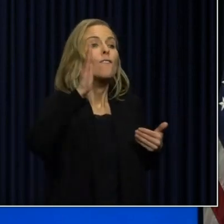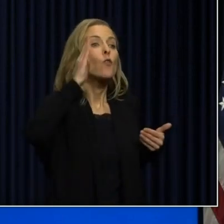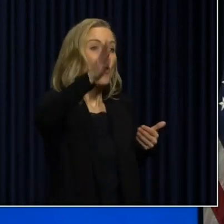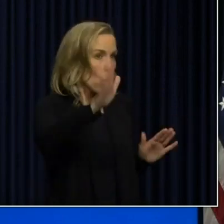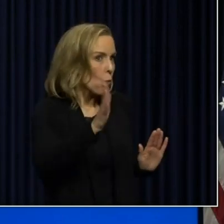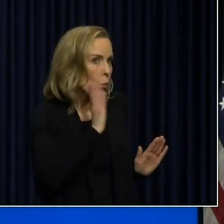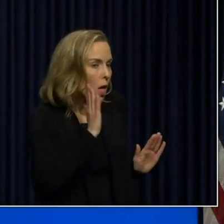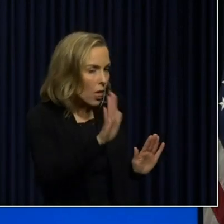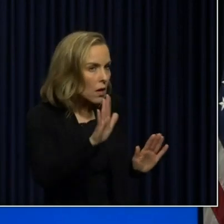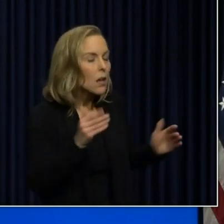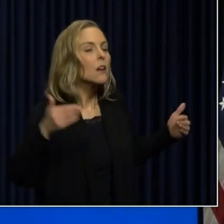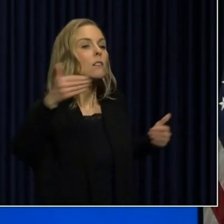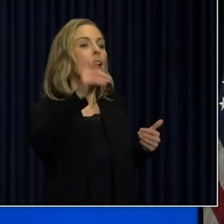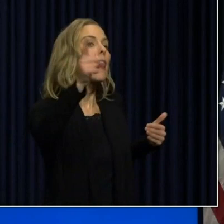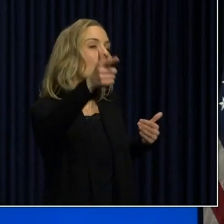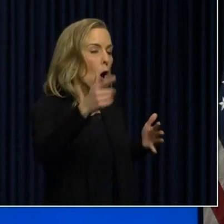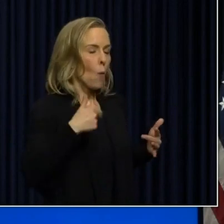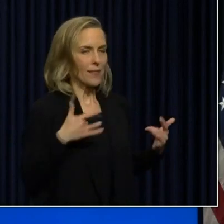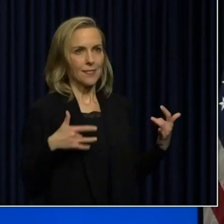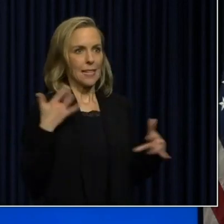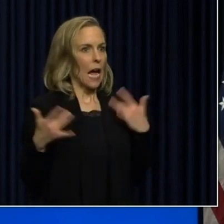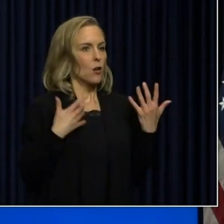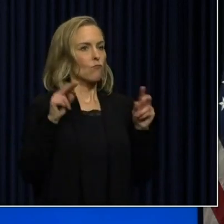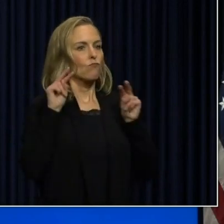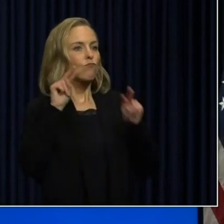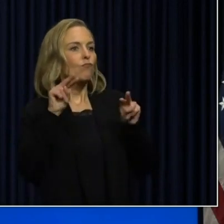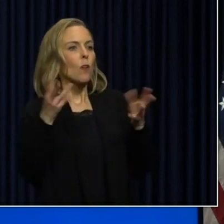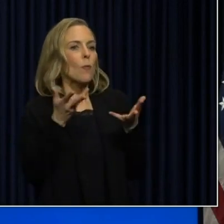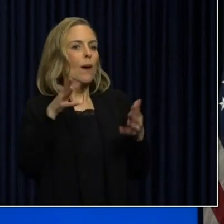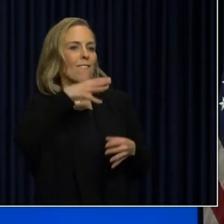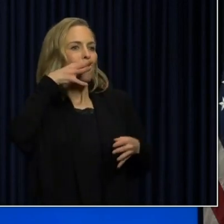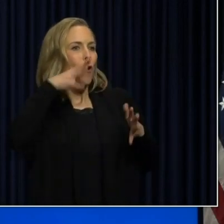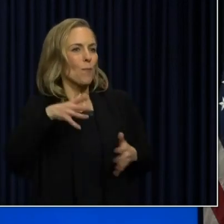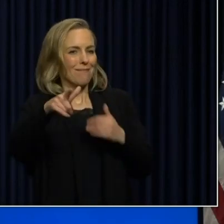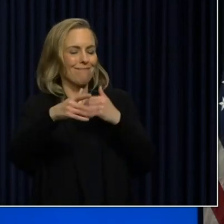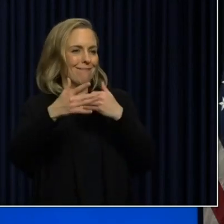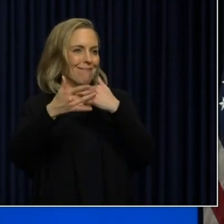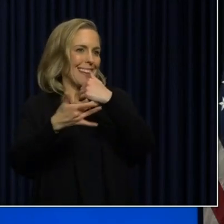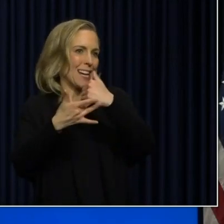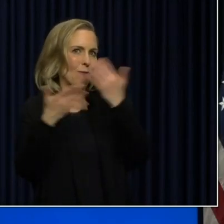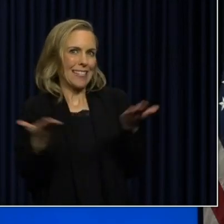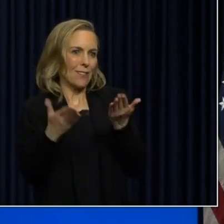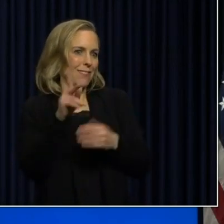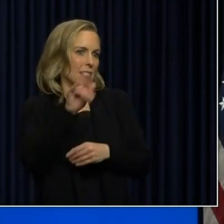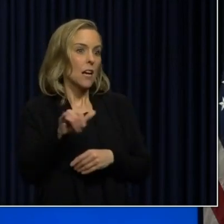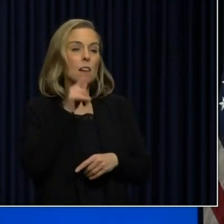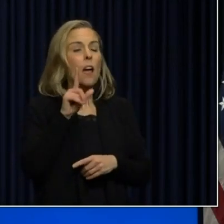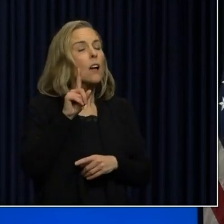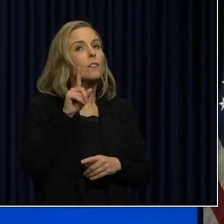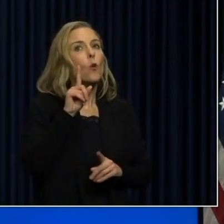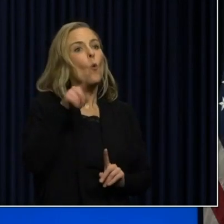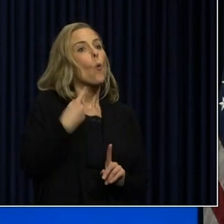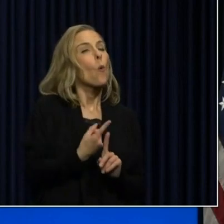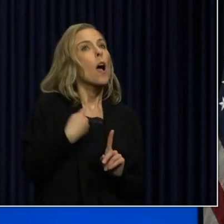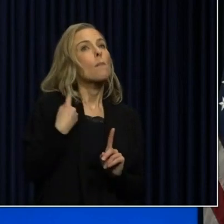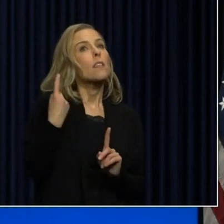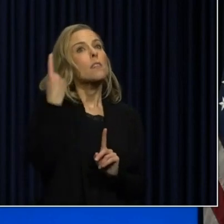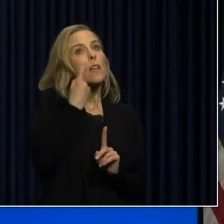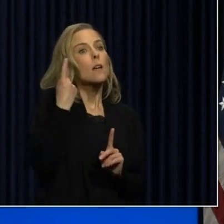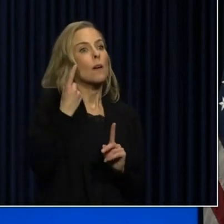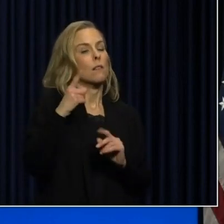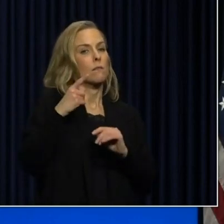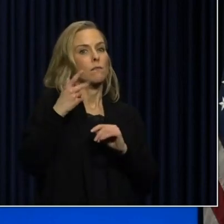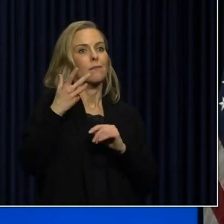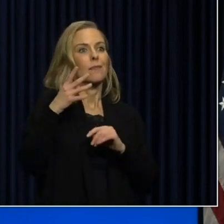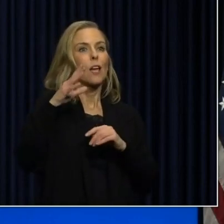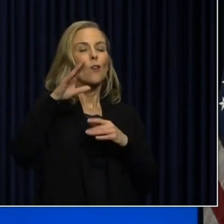about what we can do in the area of agriculture technology here in Kentucky. And it's not just some of the things that I've been thinking about companies